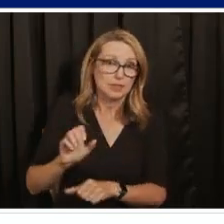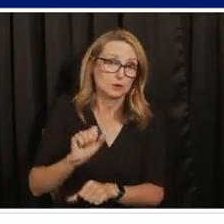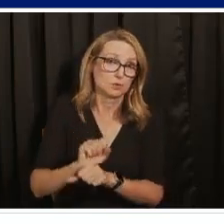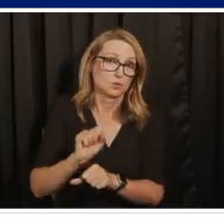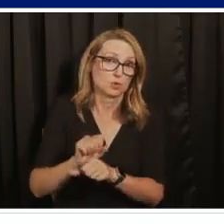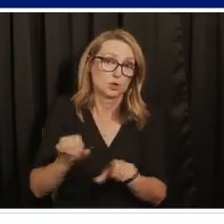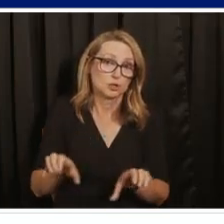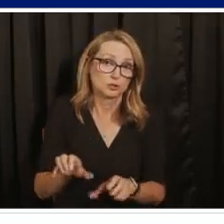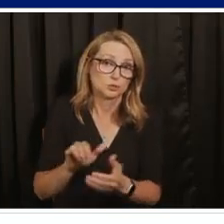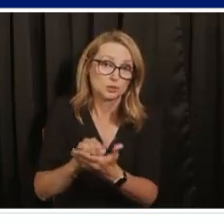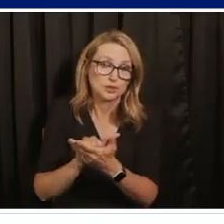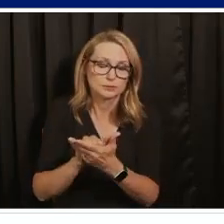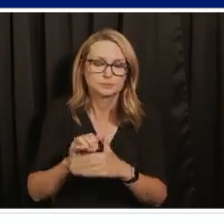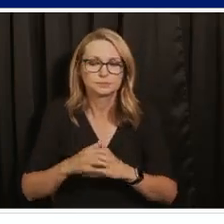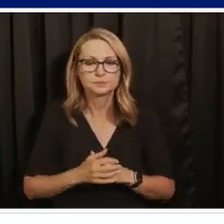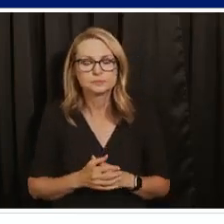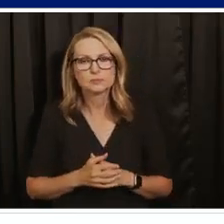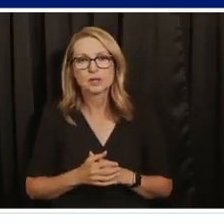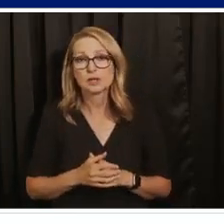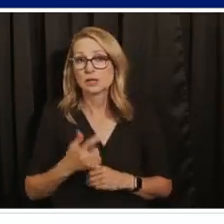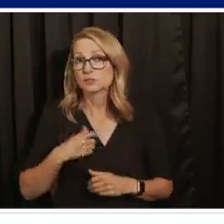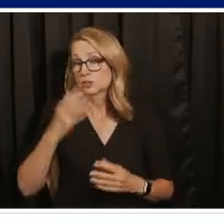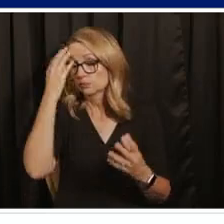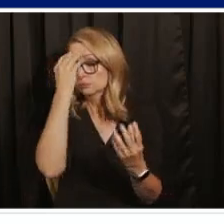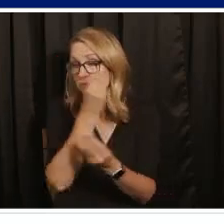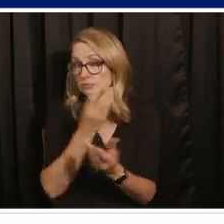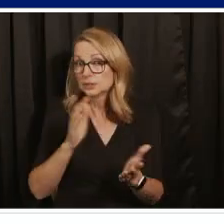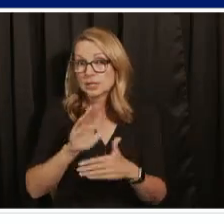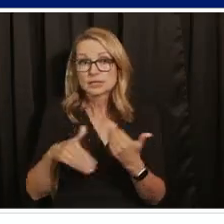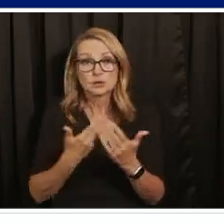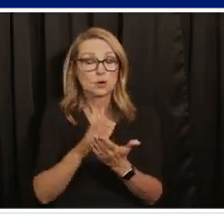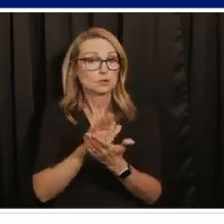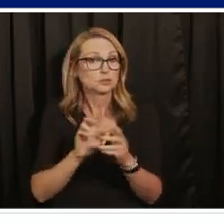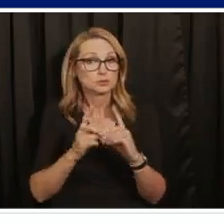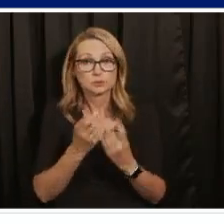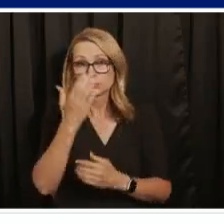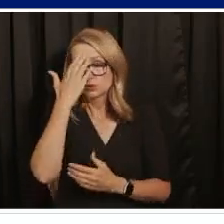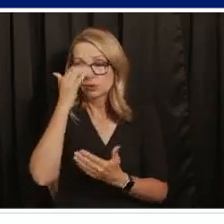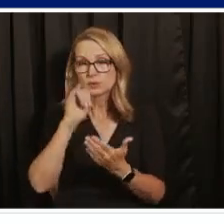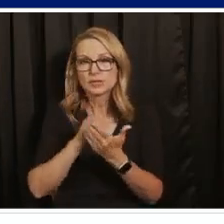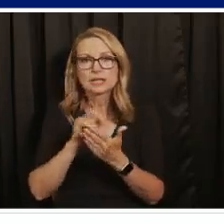now making sure that districts all know this is available. Enrollment is open. You can go to